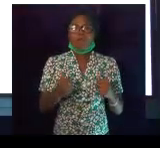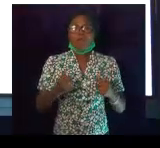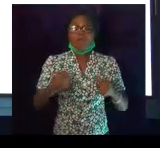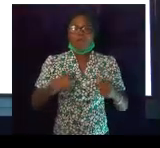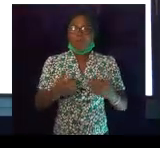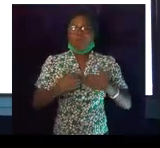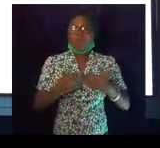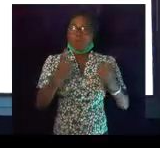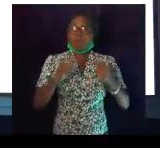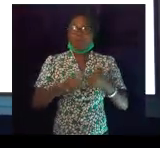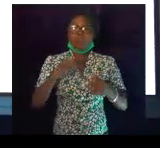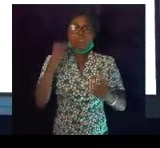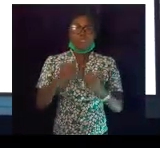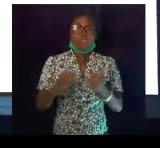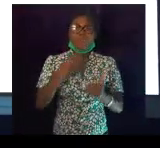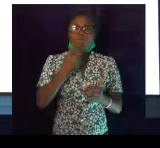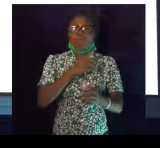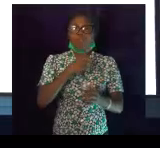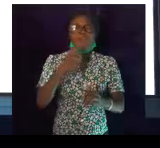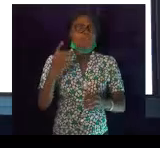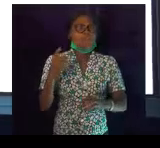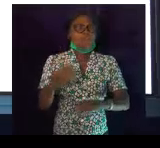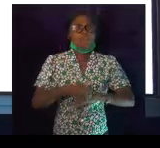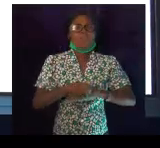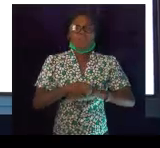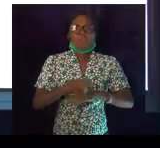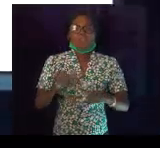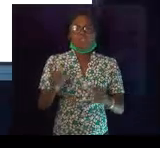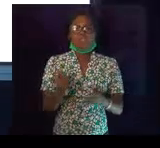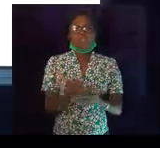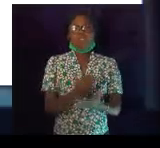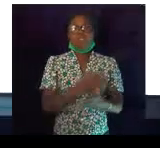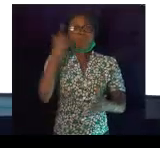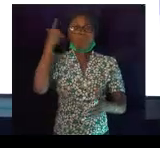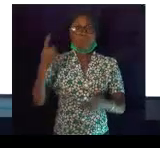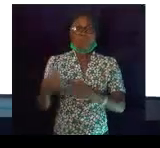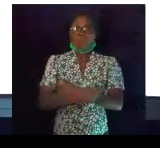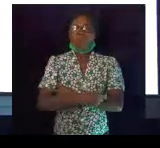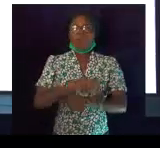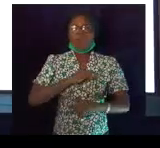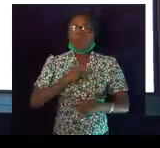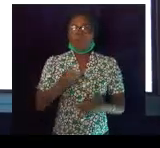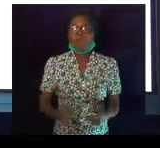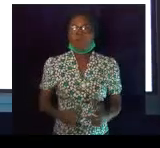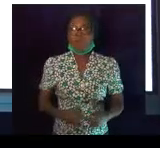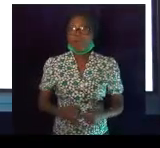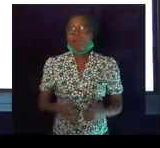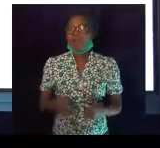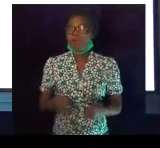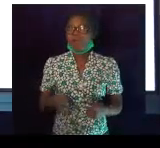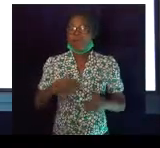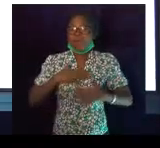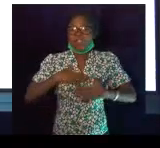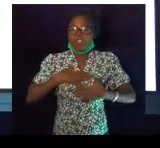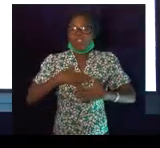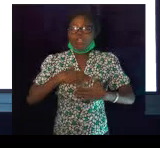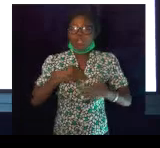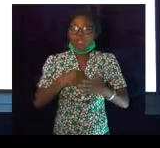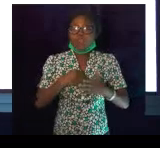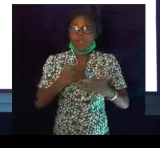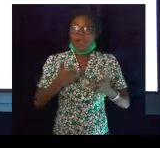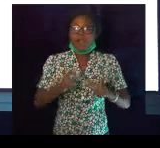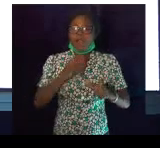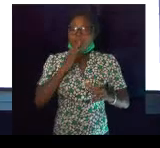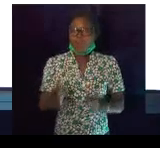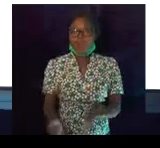come to the end of the English Studies lesson for today. I believed you understood every bit of it.